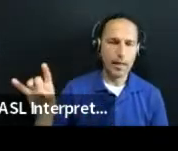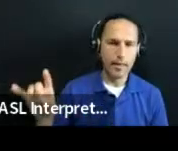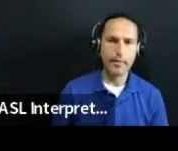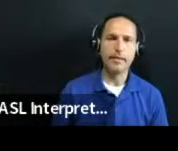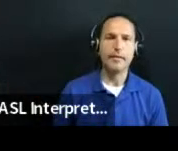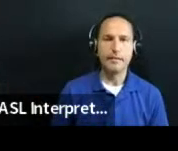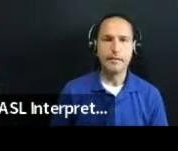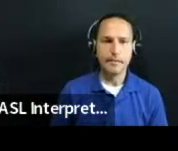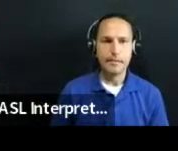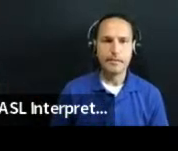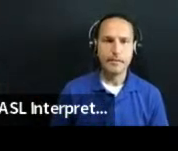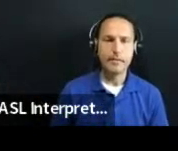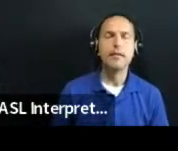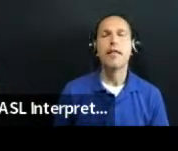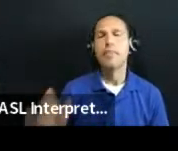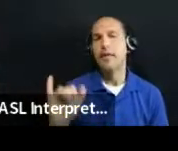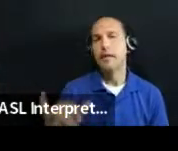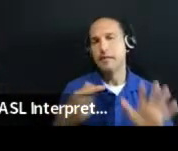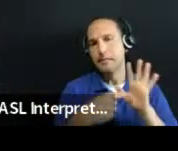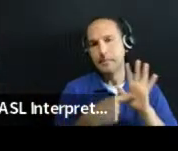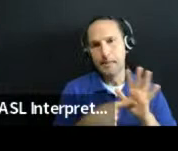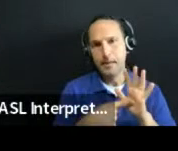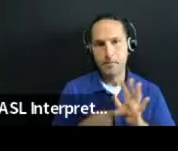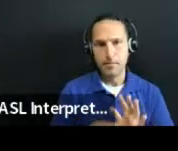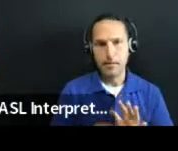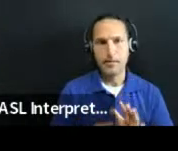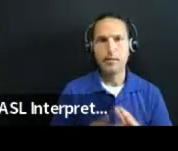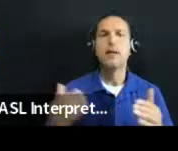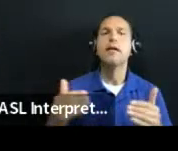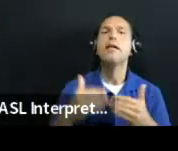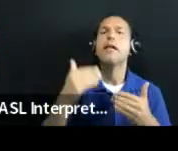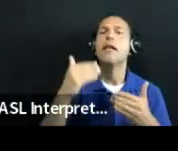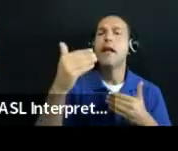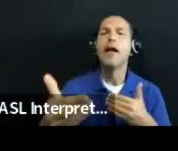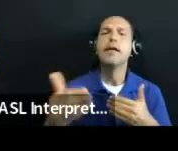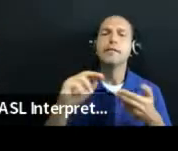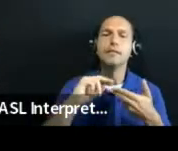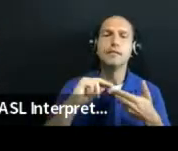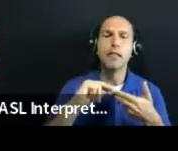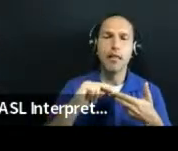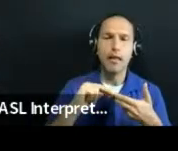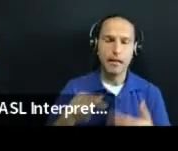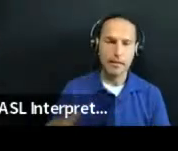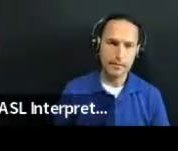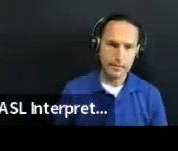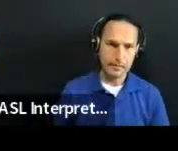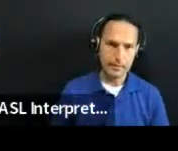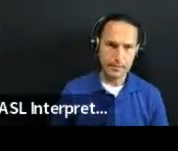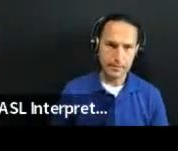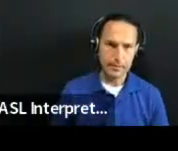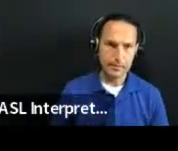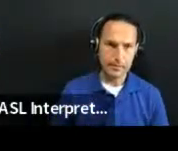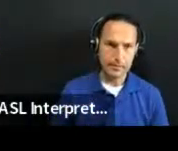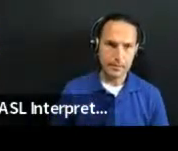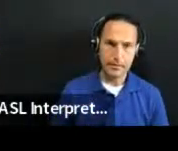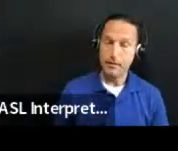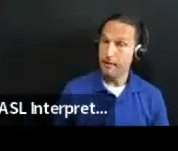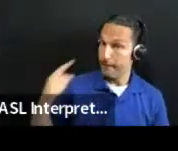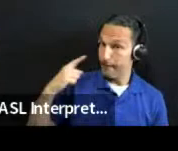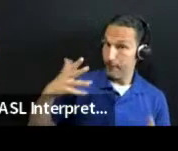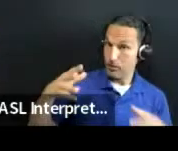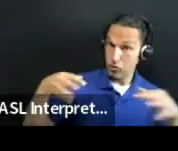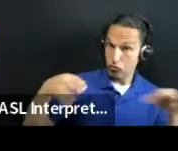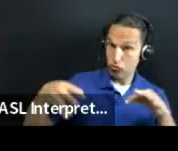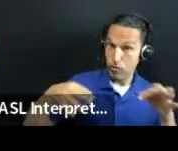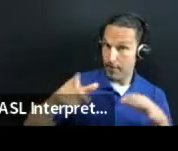so those are some examples of that. Next slide. Did we get a description of